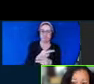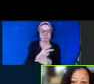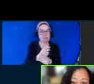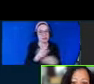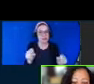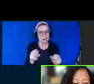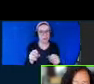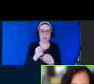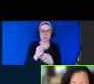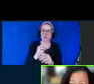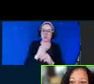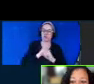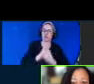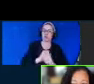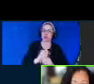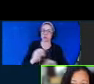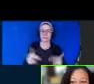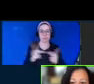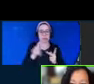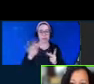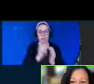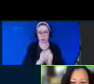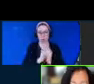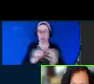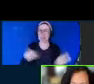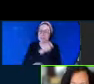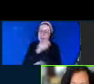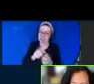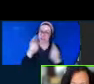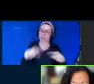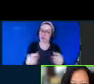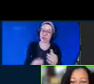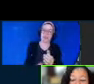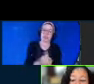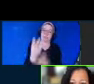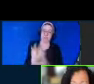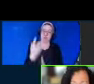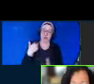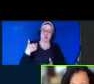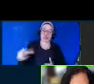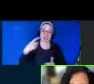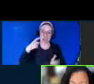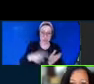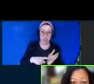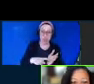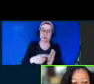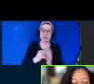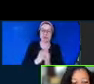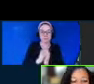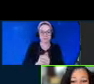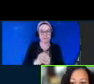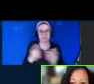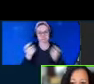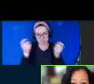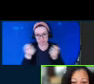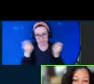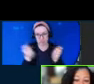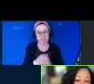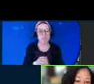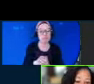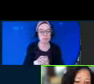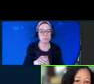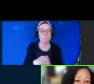places of worship for all, in particular during the spring religious observances. To kick off our time together, let's first just kind